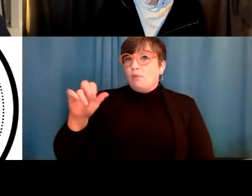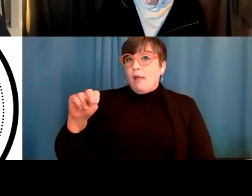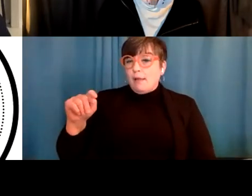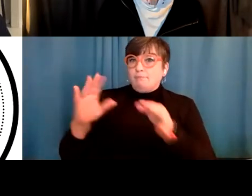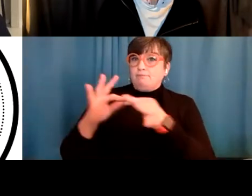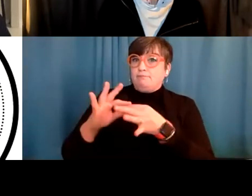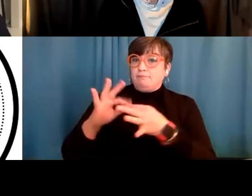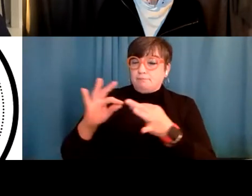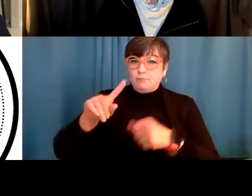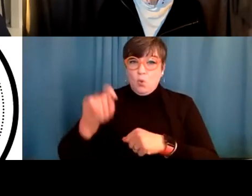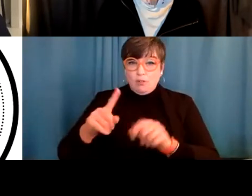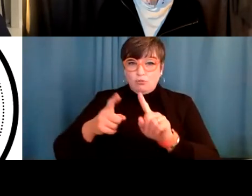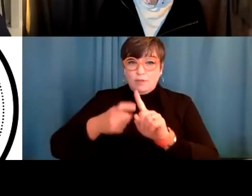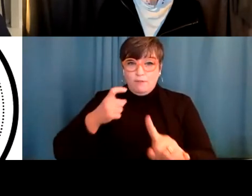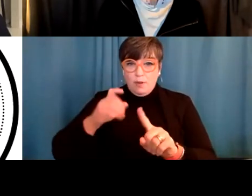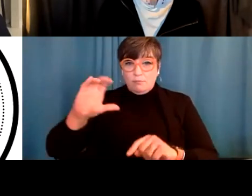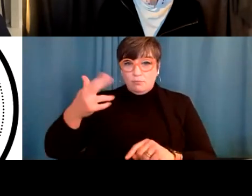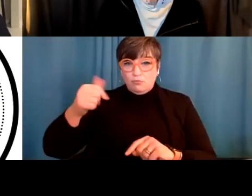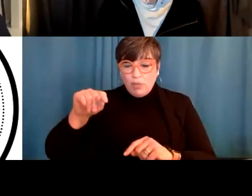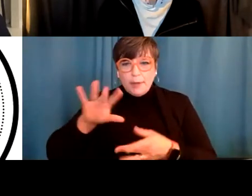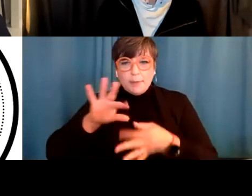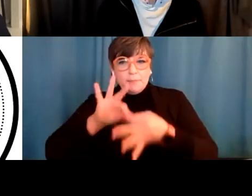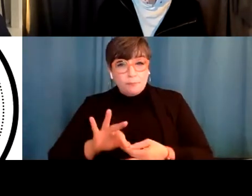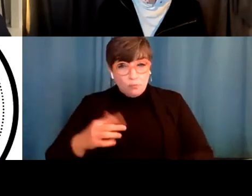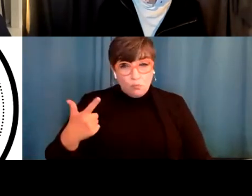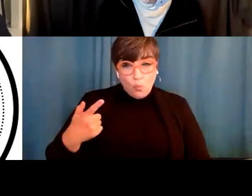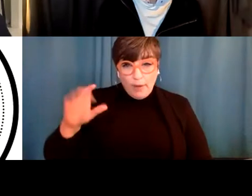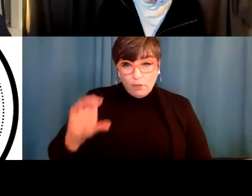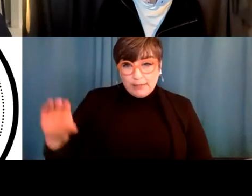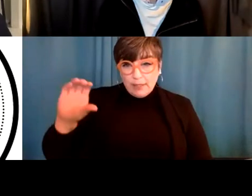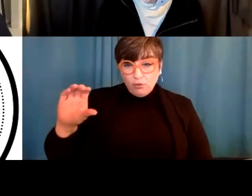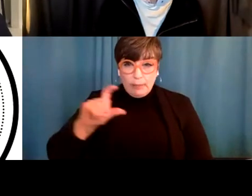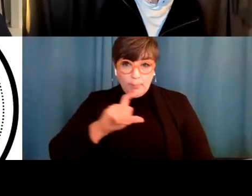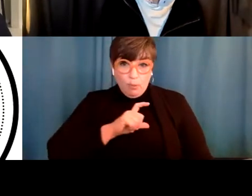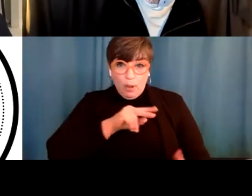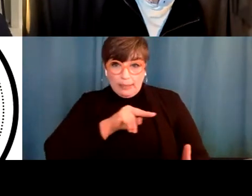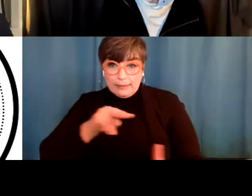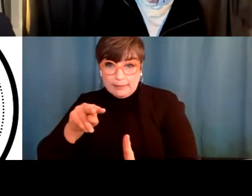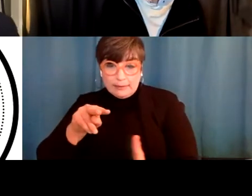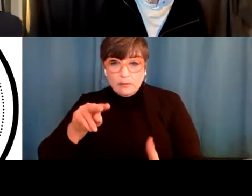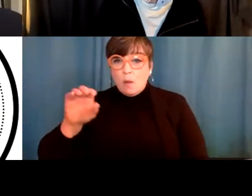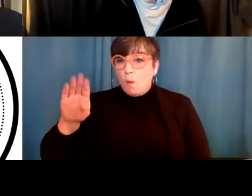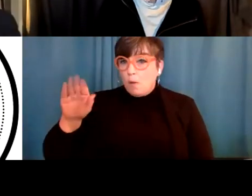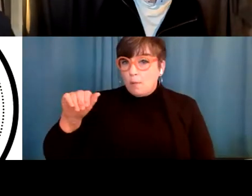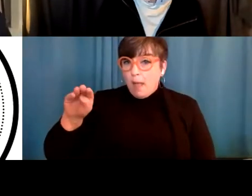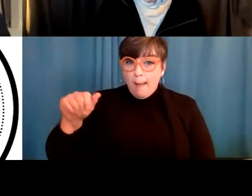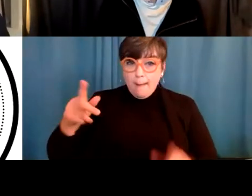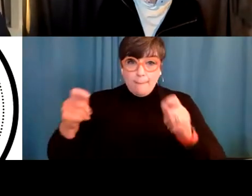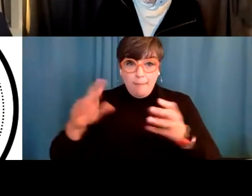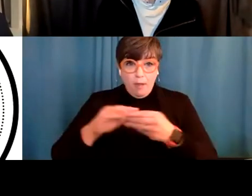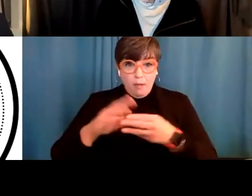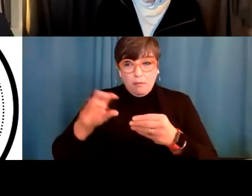policing and the Obama administration's recommendations that borrow components of the Kerner Commission's